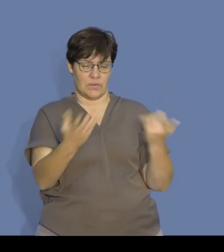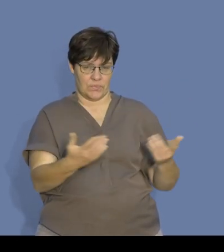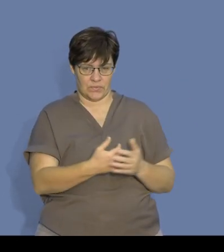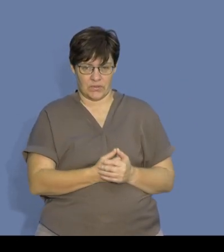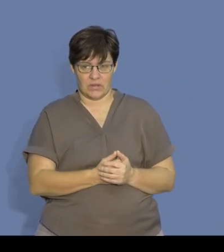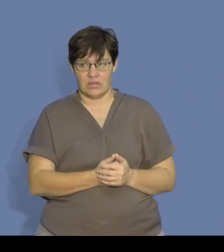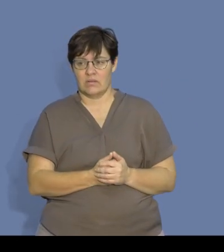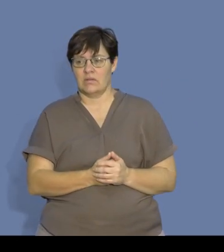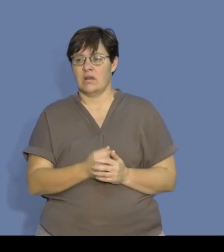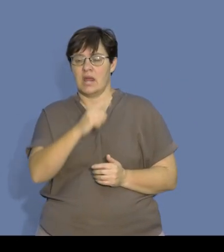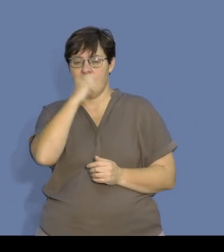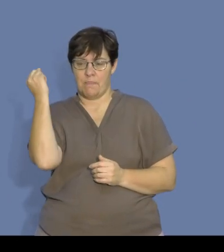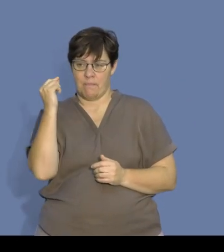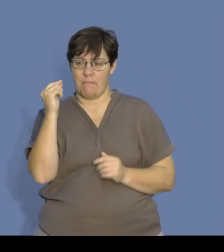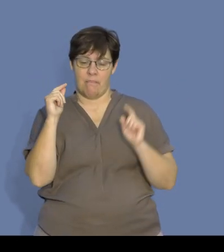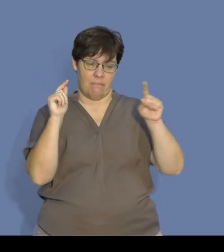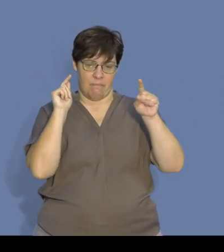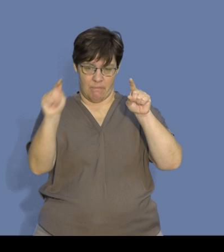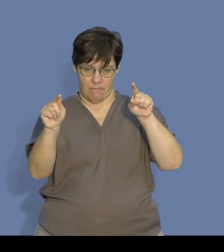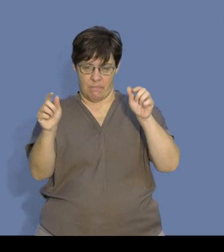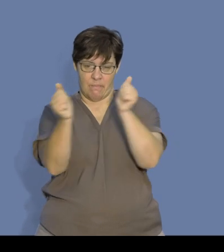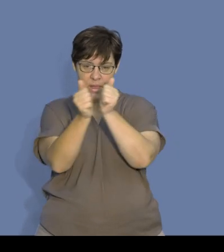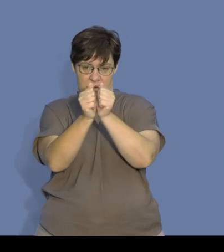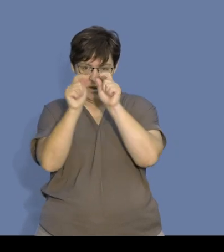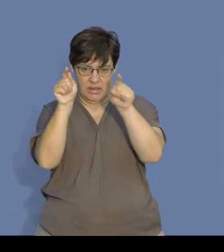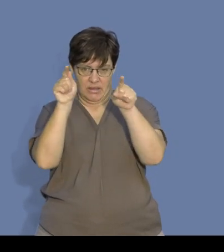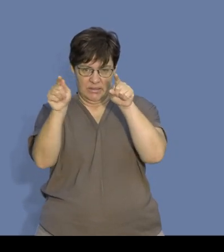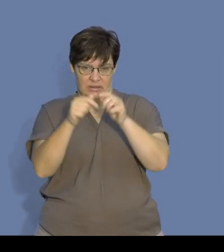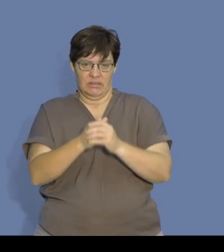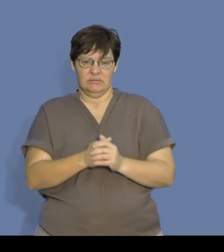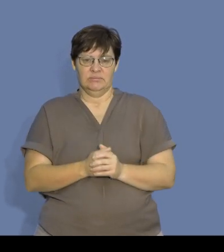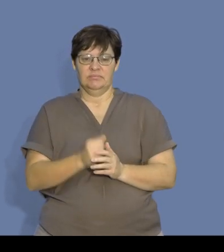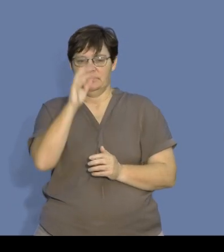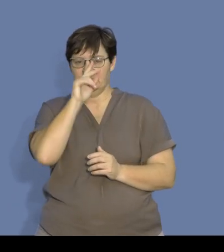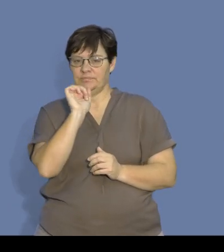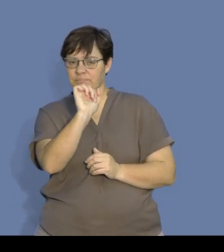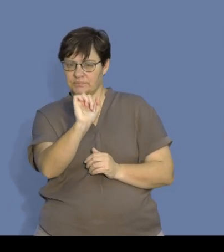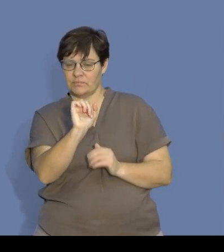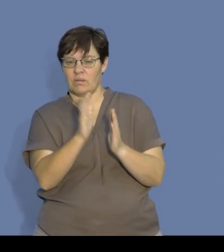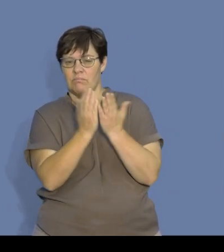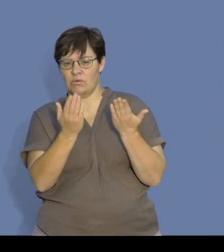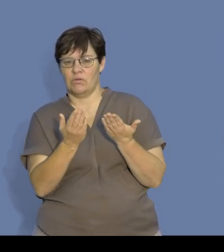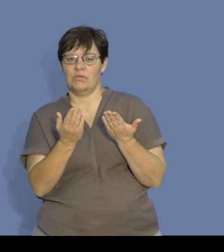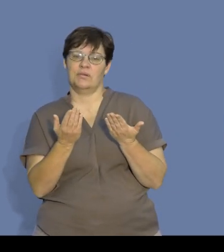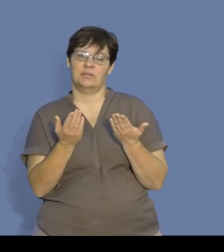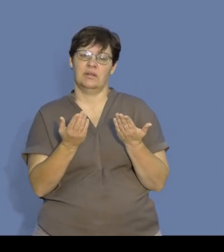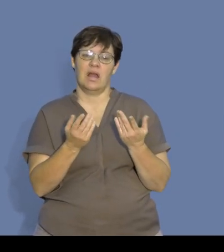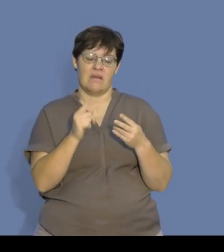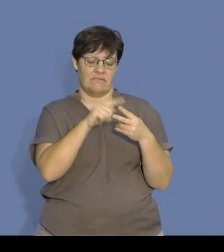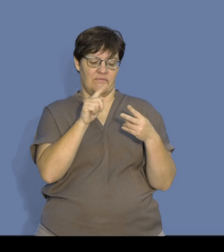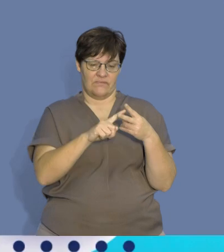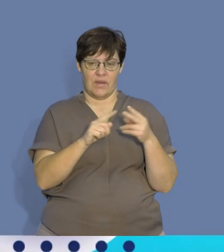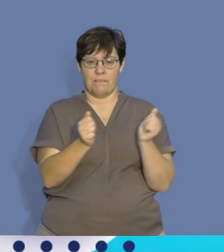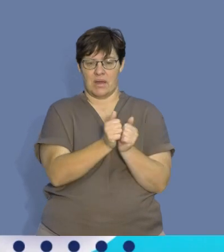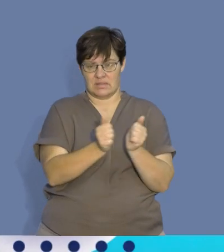change. We're going to list the names of our two partners. Remember, in your syllabus, you will come